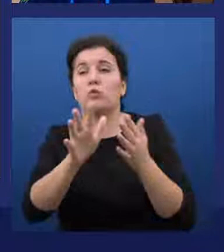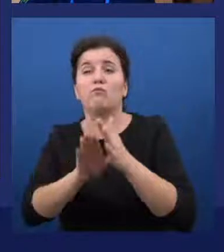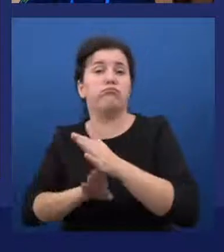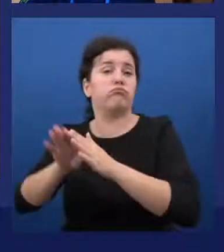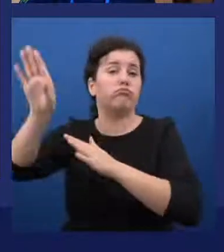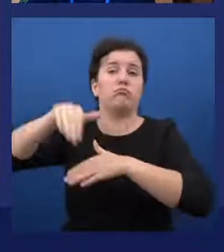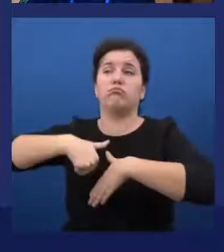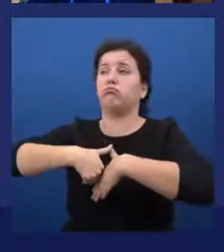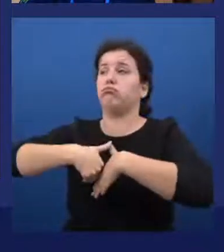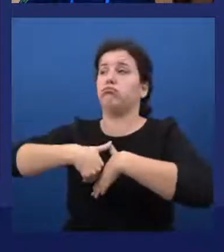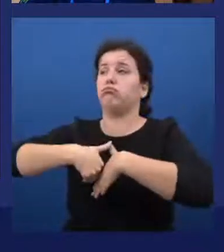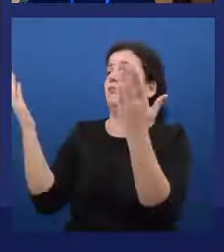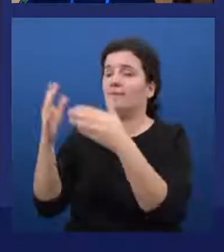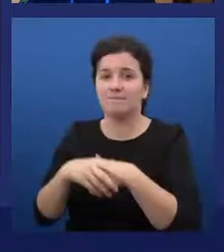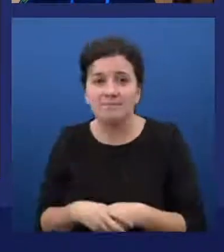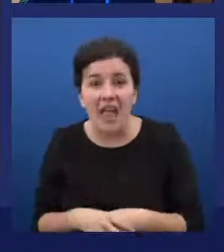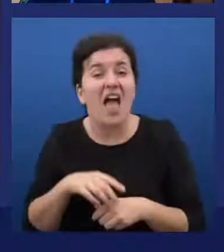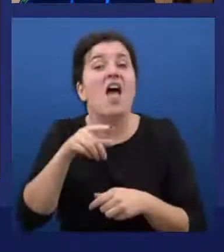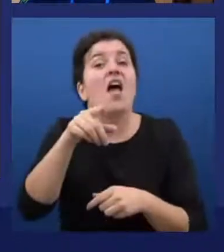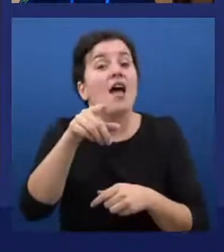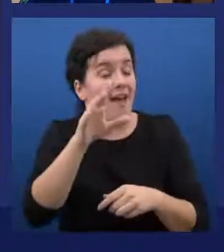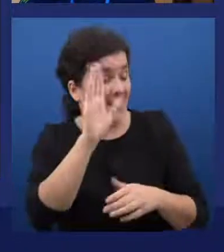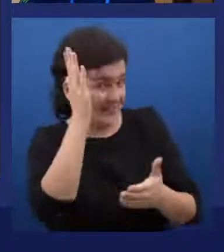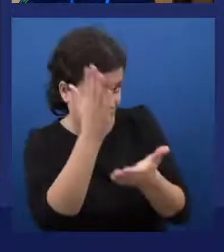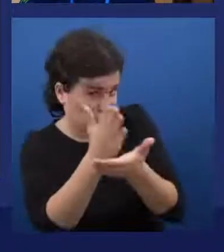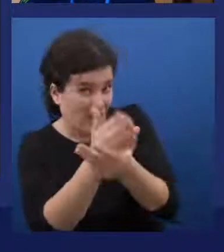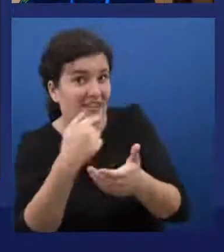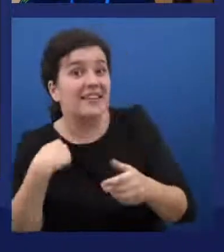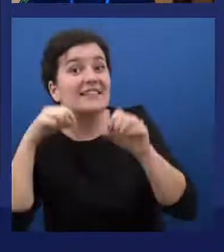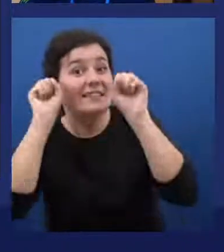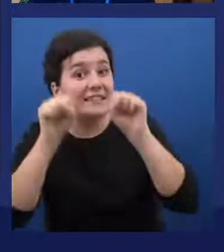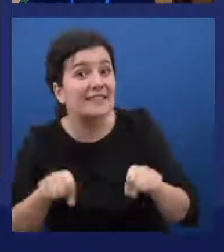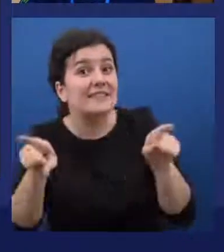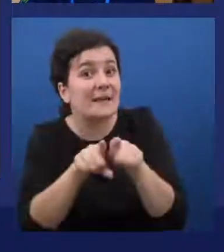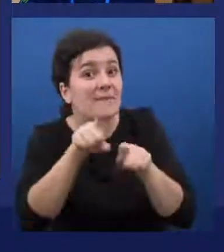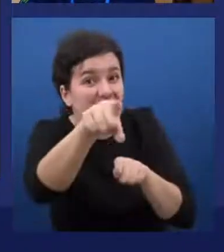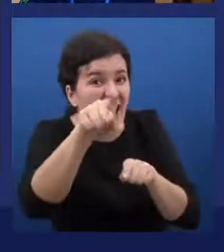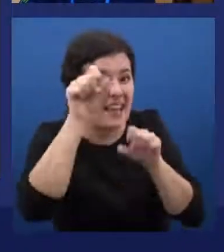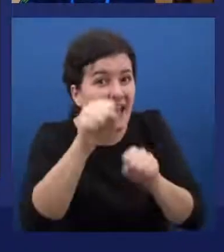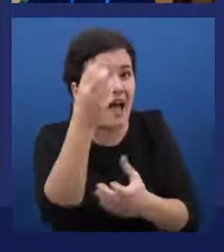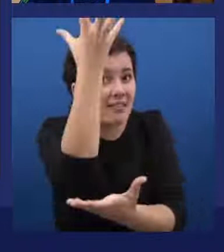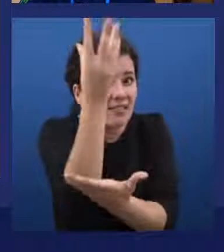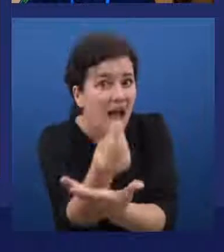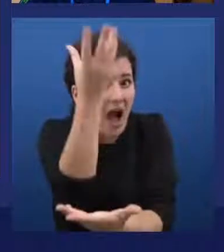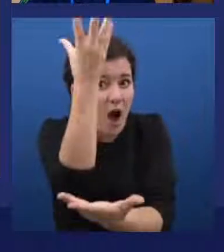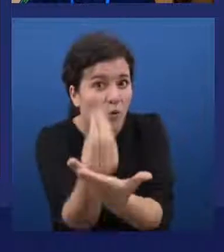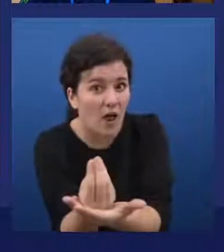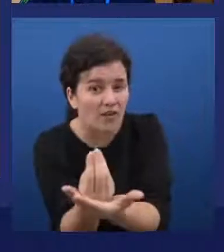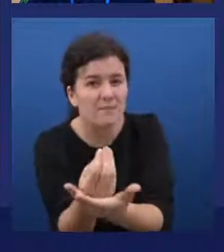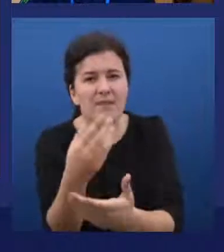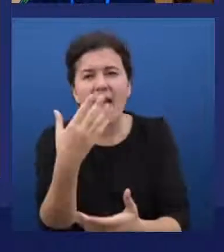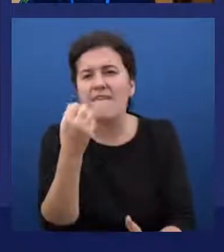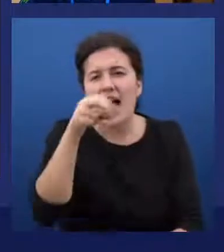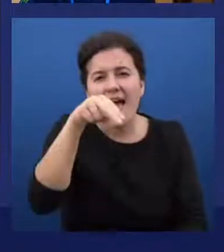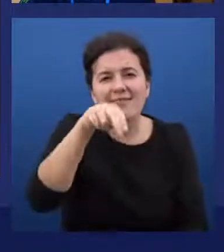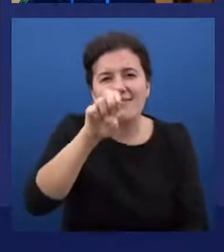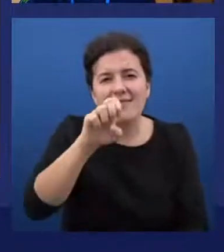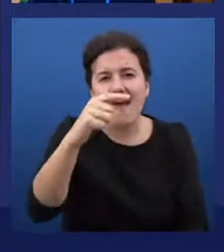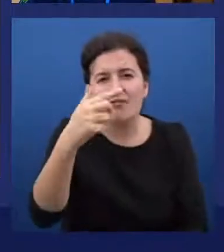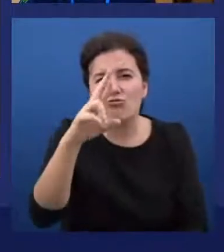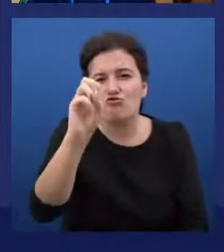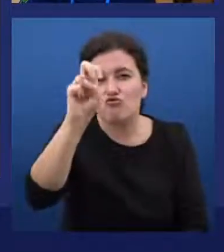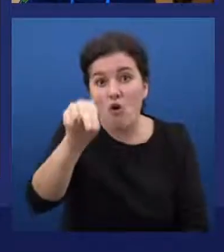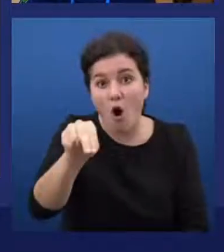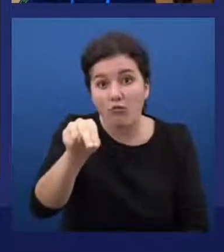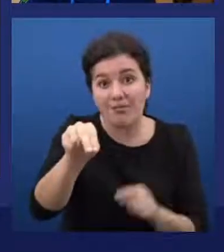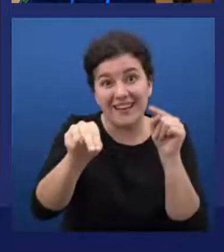can be downloaded, and you can actually look inside of the models. There's a really cool program called Netron, if you look that up. And if you